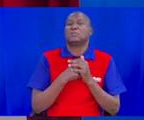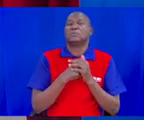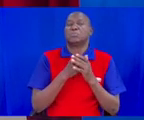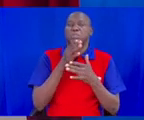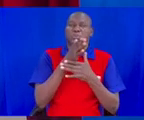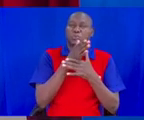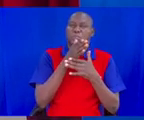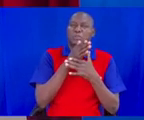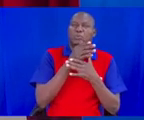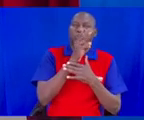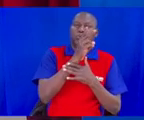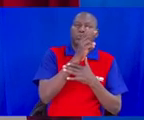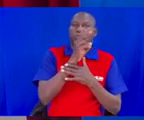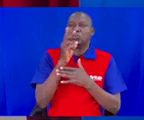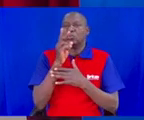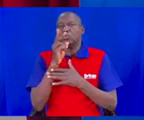between 2 to 3%.